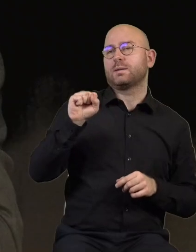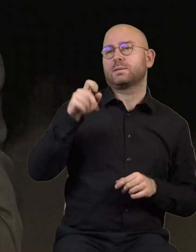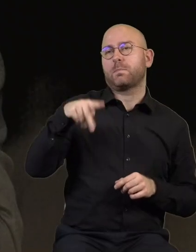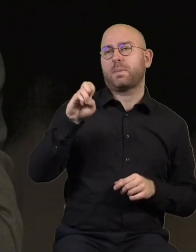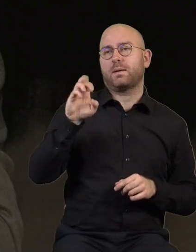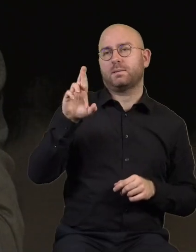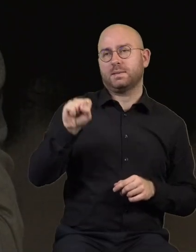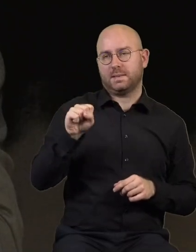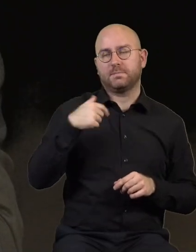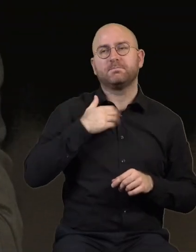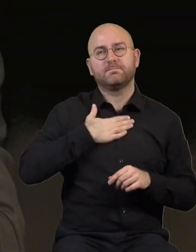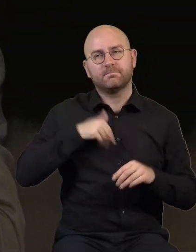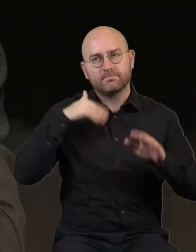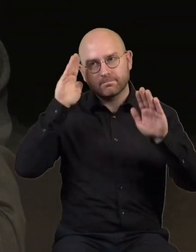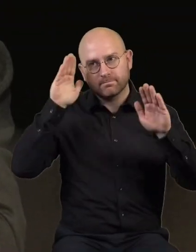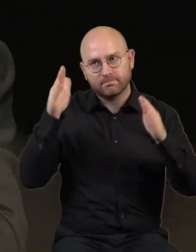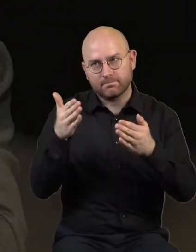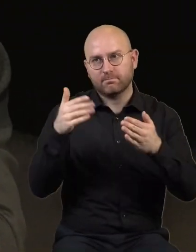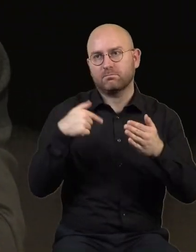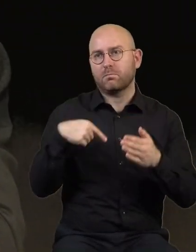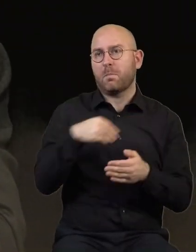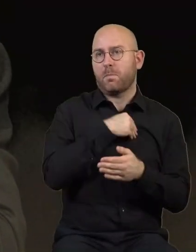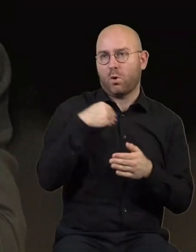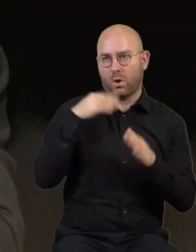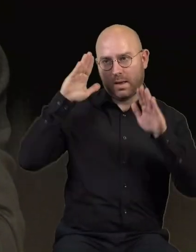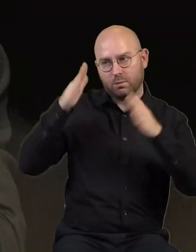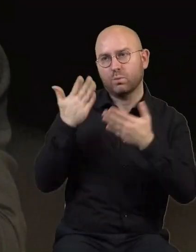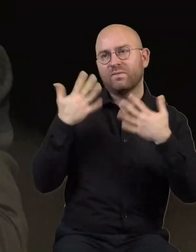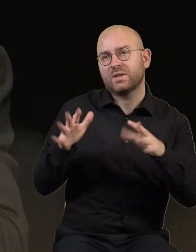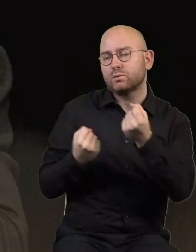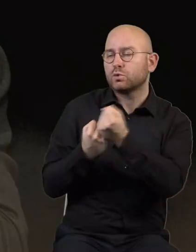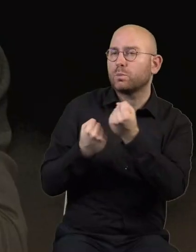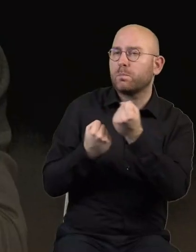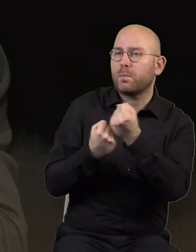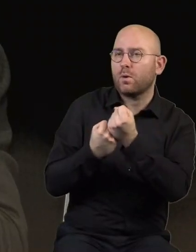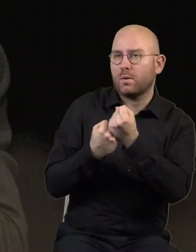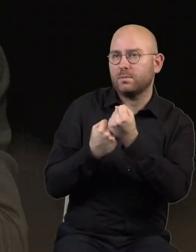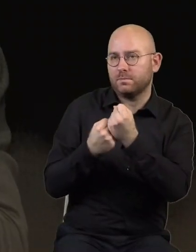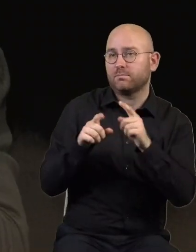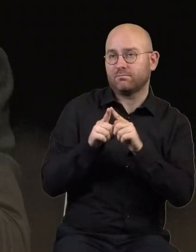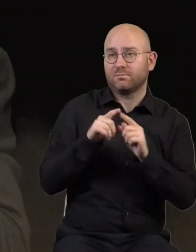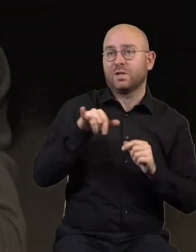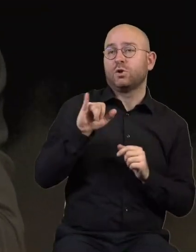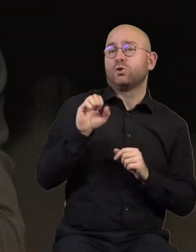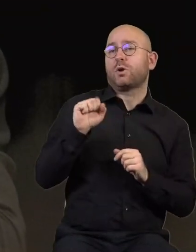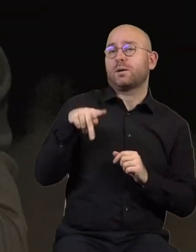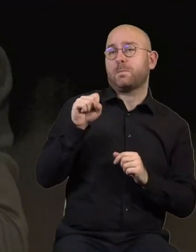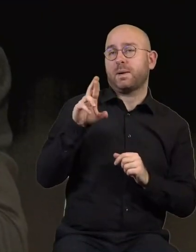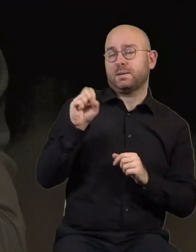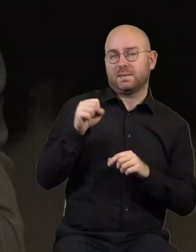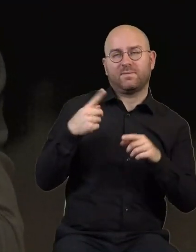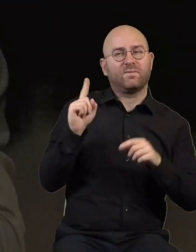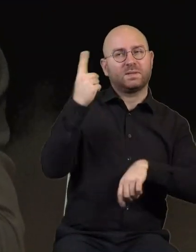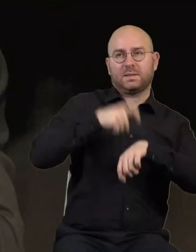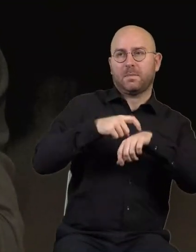in Poland since the beginning of Jaspers, since back in 2005, and we have 20 years next year, which is, it's